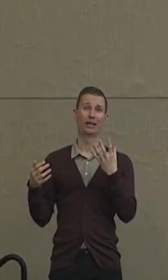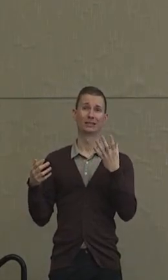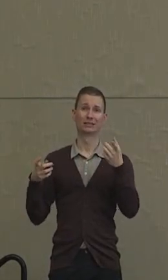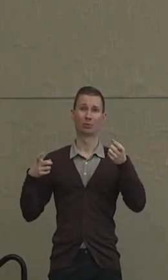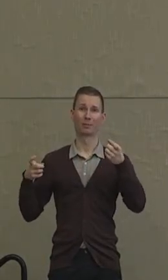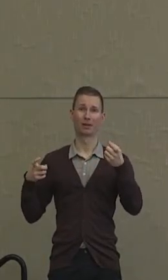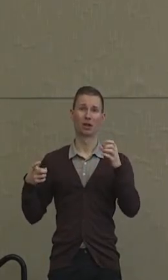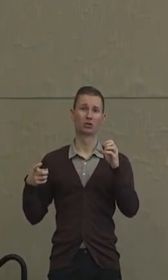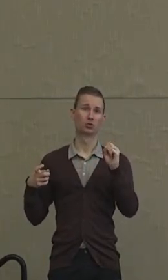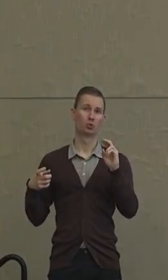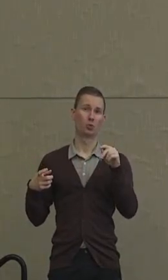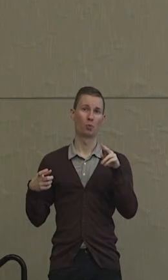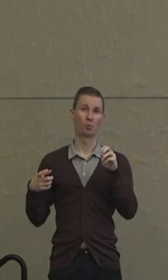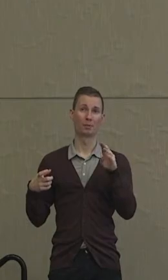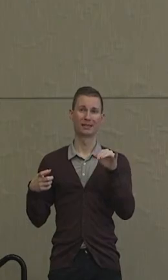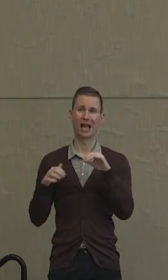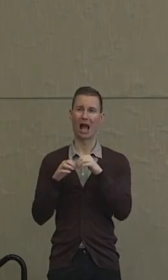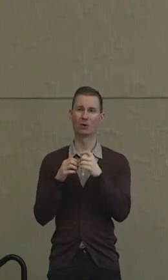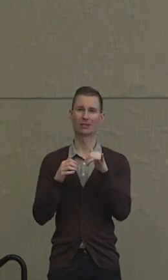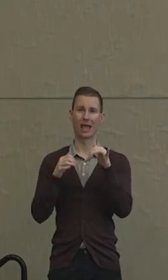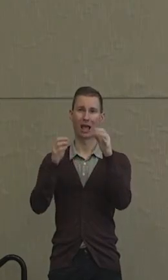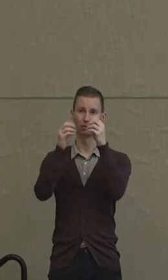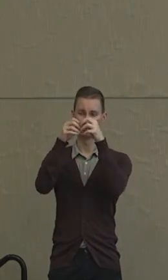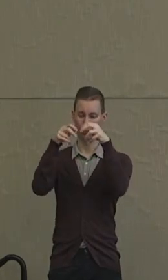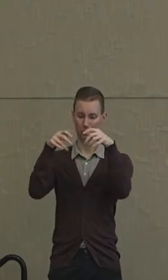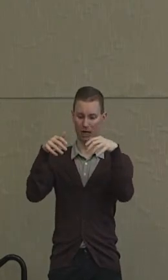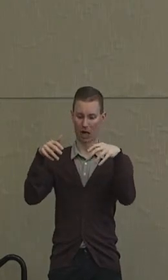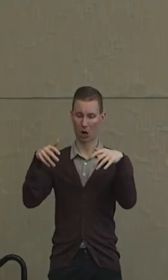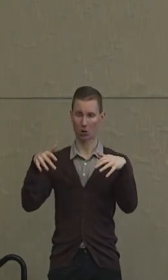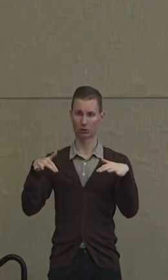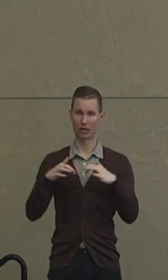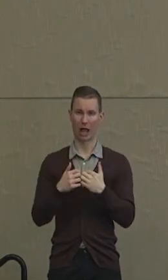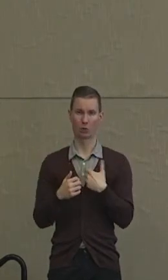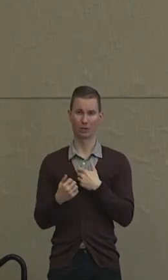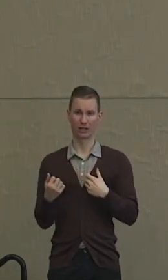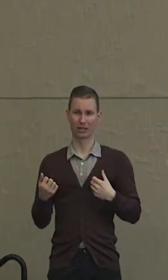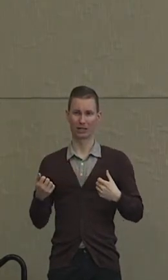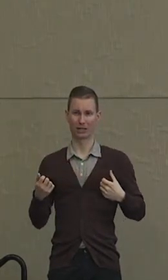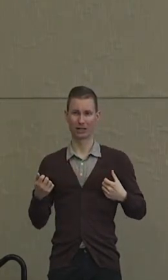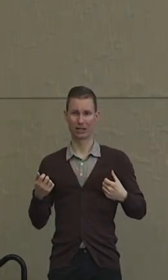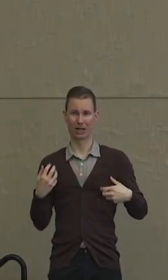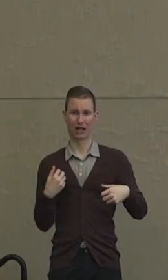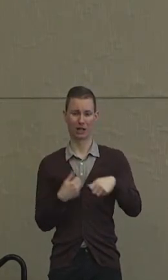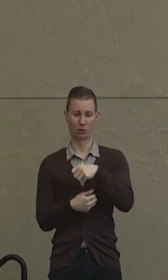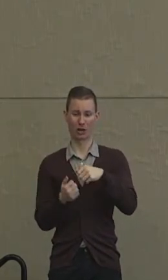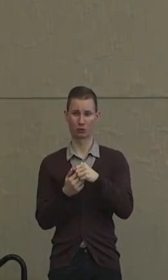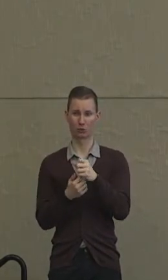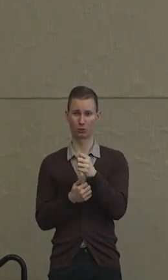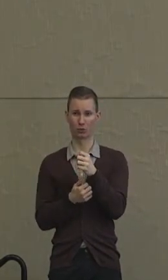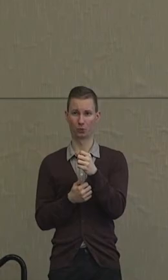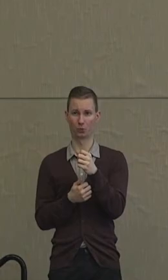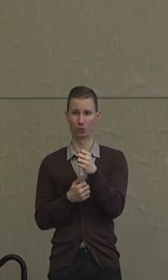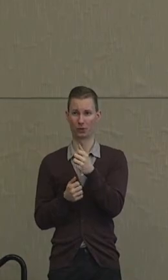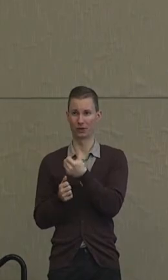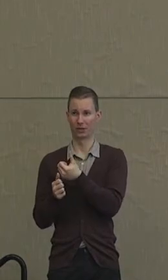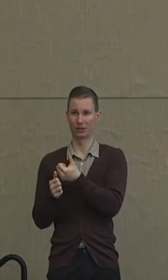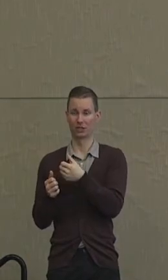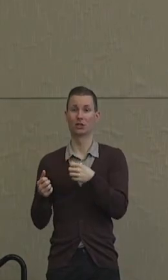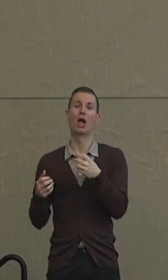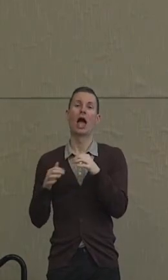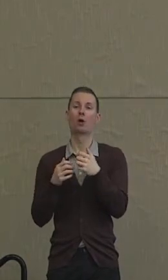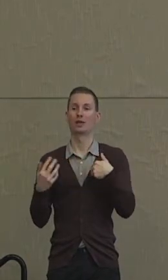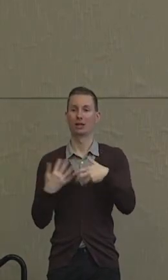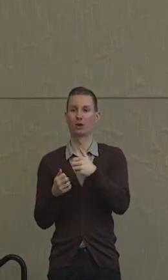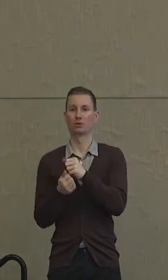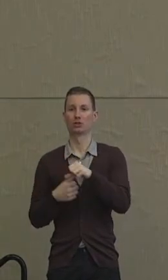that all get sort of trickled down into how we interact with each other one by one? And again, it's a big question, but I